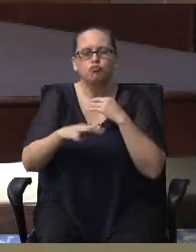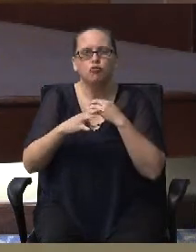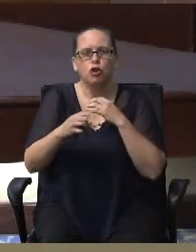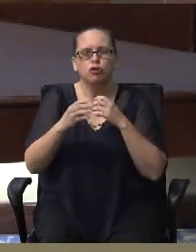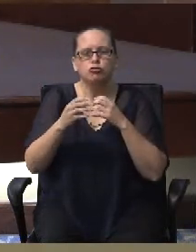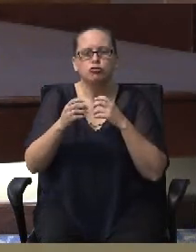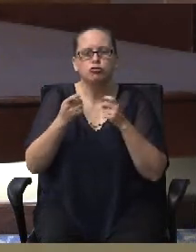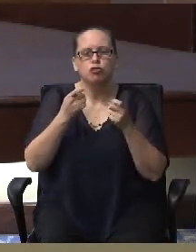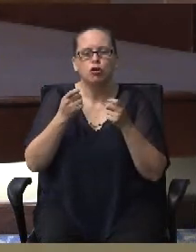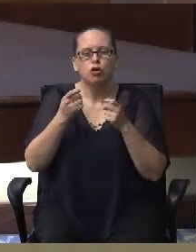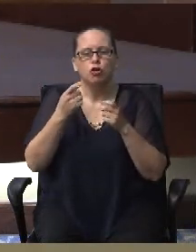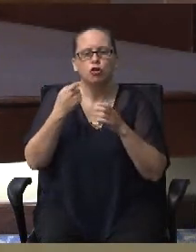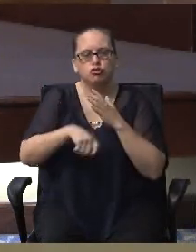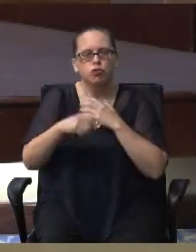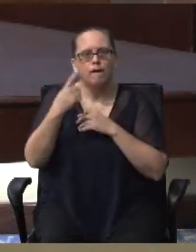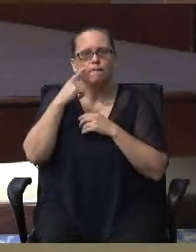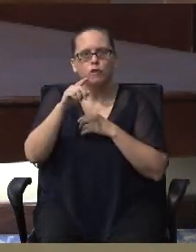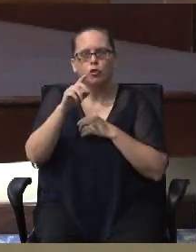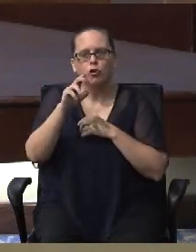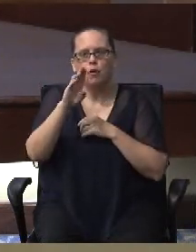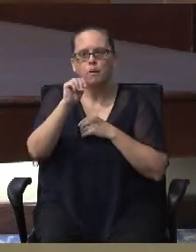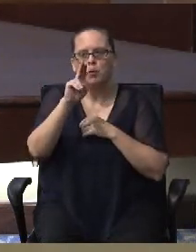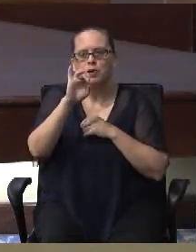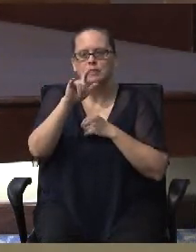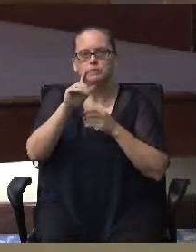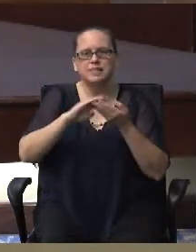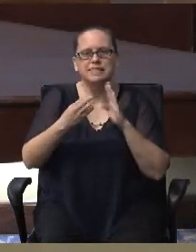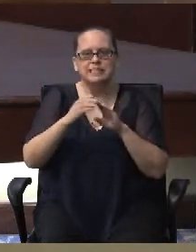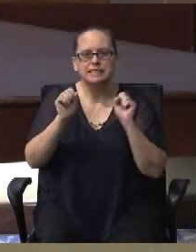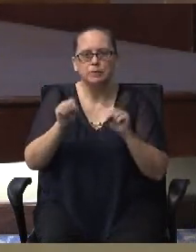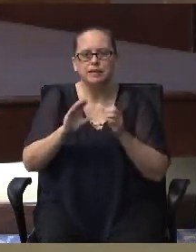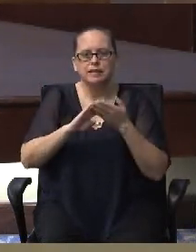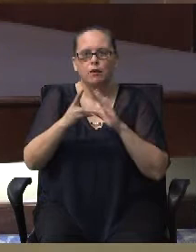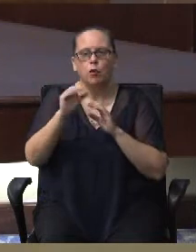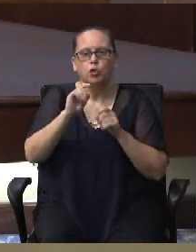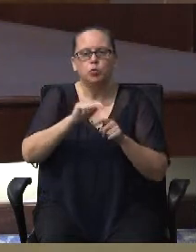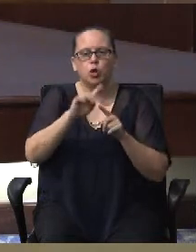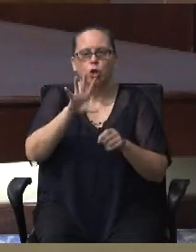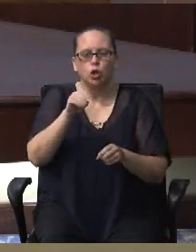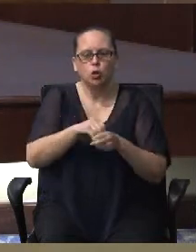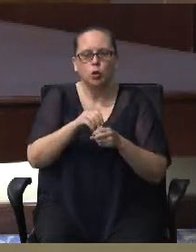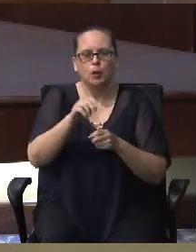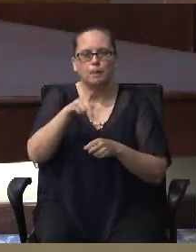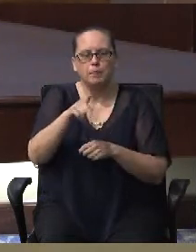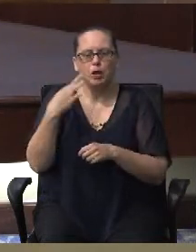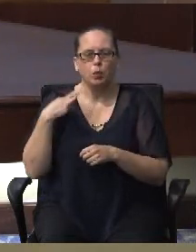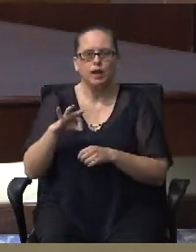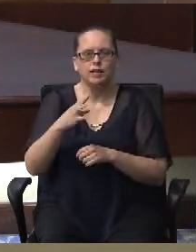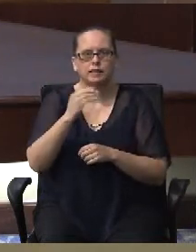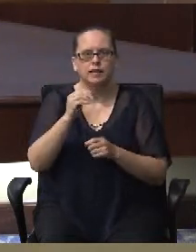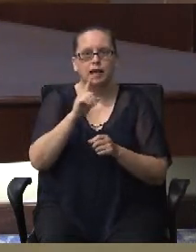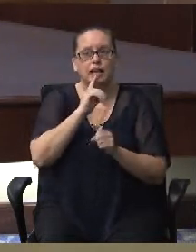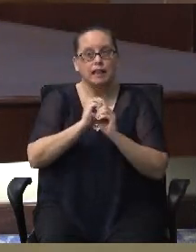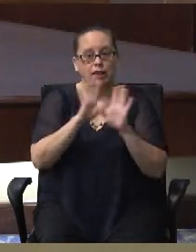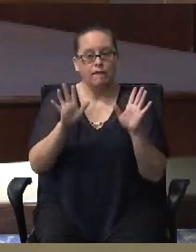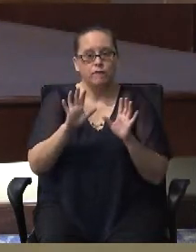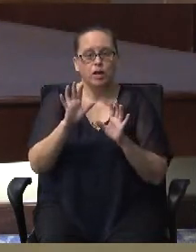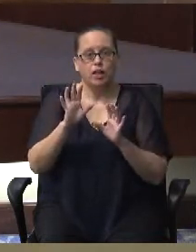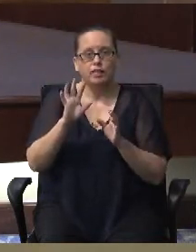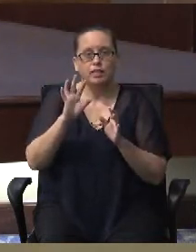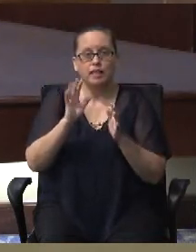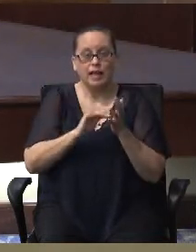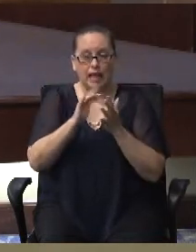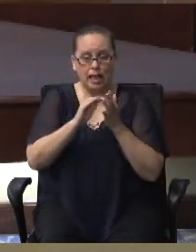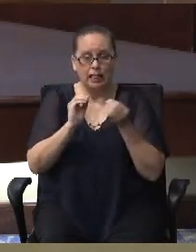for the municipal drainage utility system in the City of Waco to include certain fee credits and to clarify that the calculated number